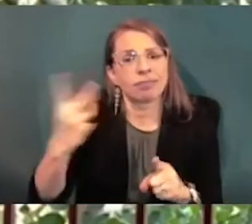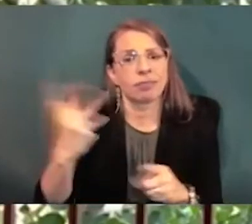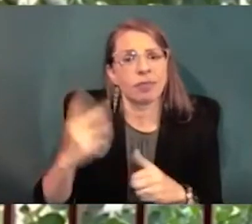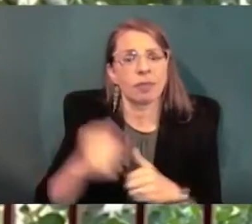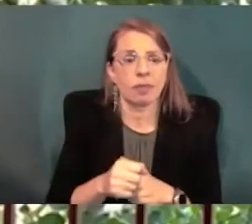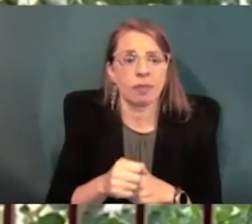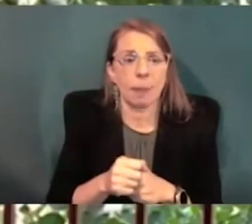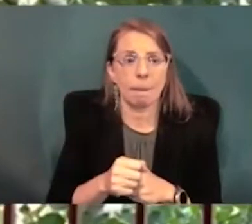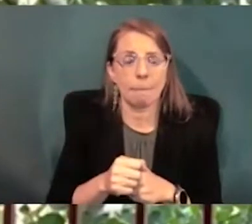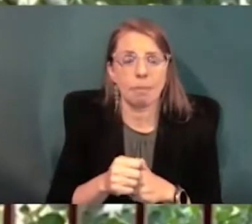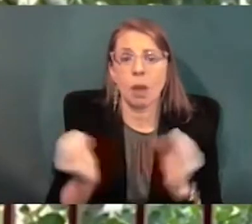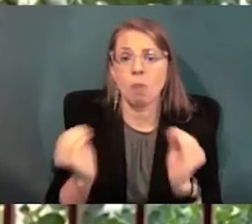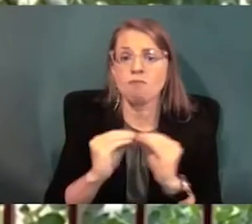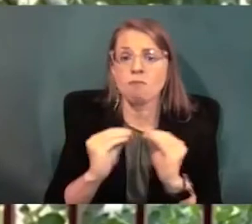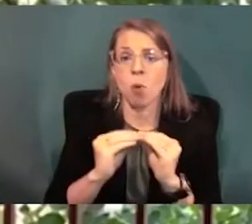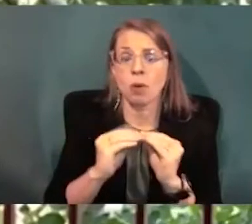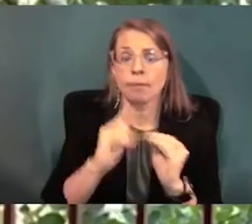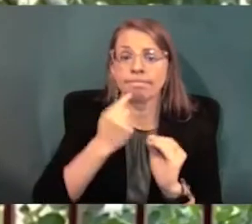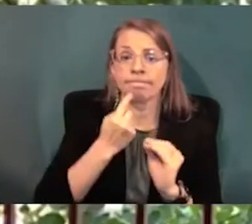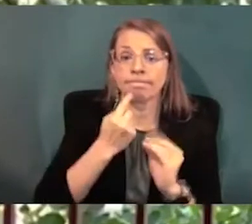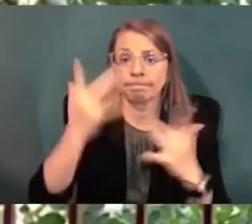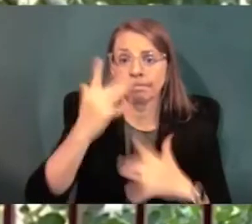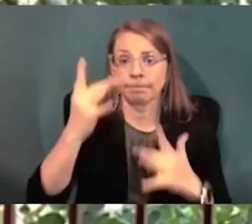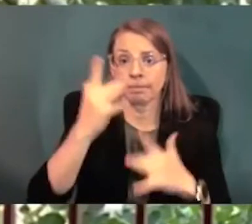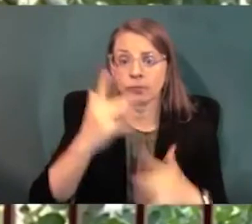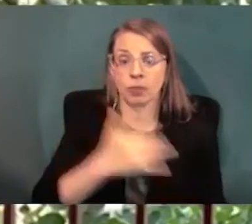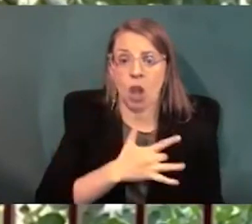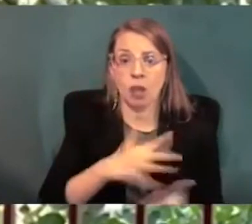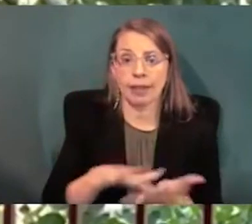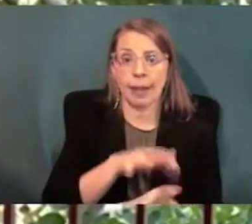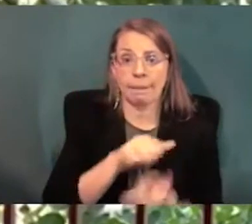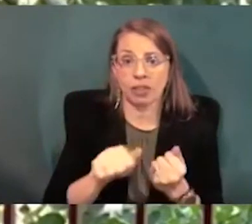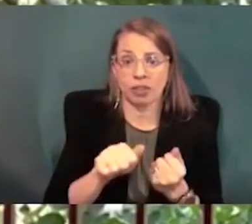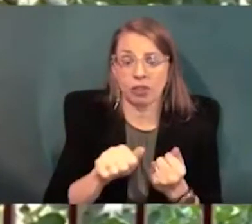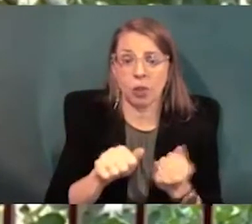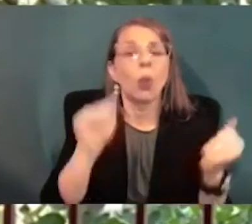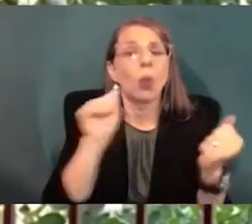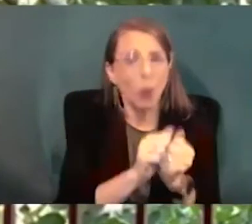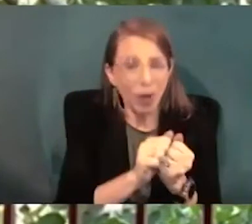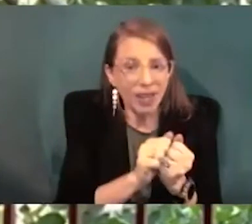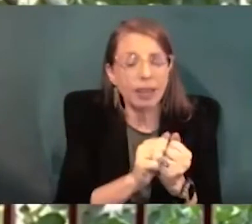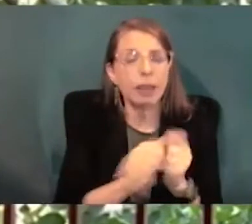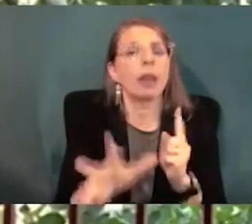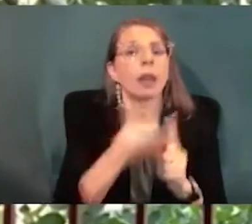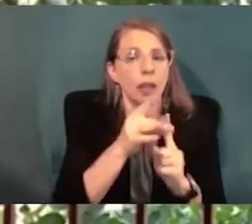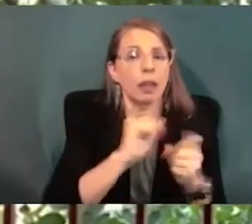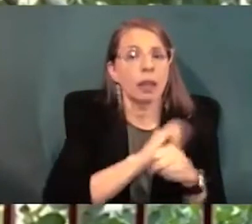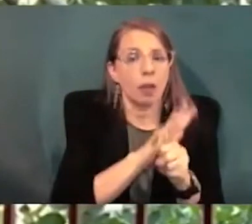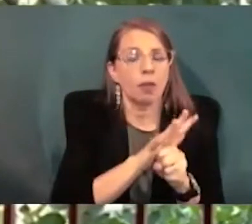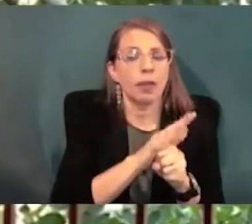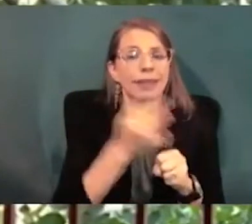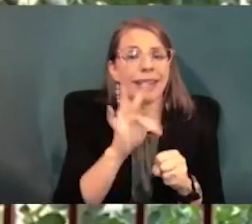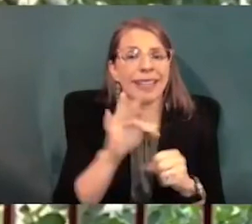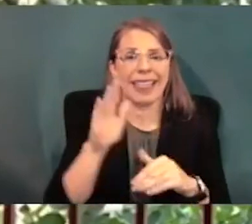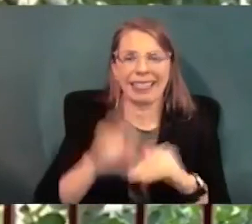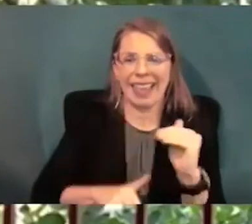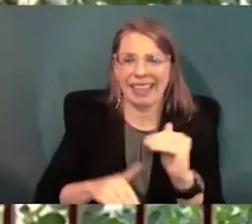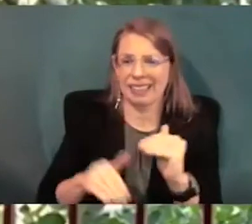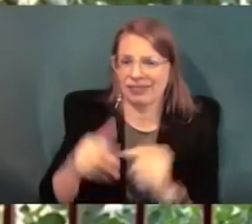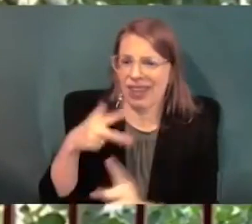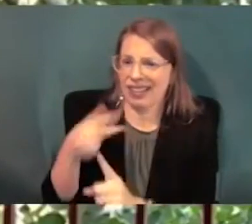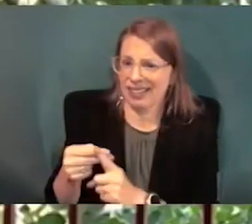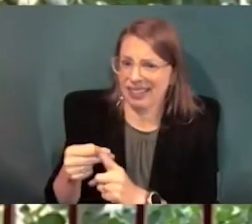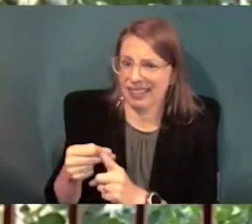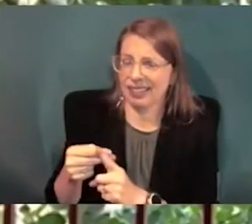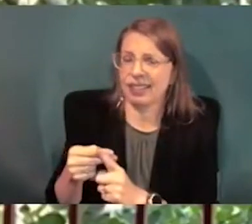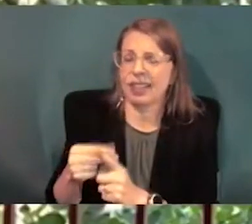seen actually more severe disease and heart damage with COVID-19 than we have with the vaccine. So you want the